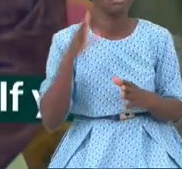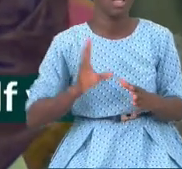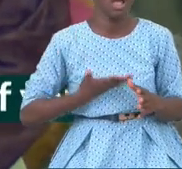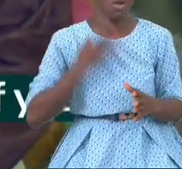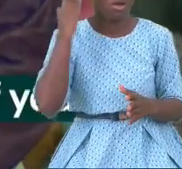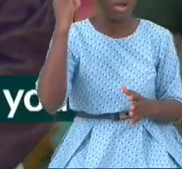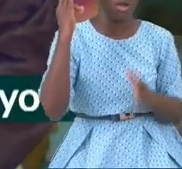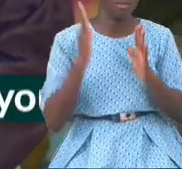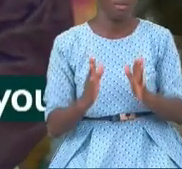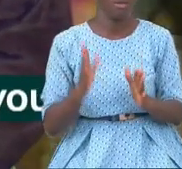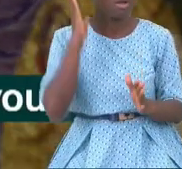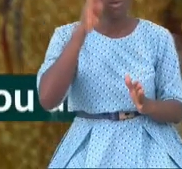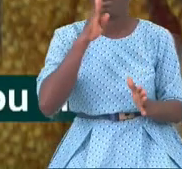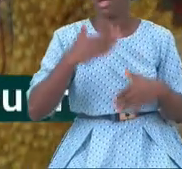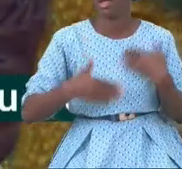And for those of us in Yola,